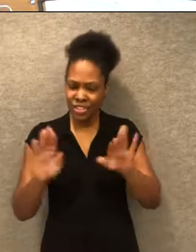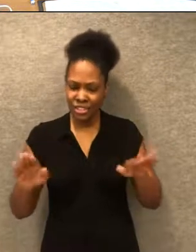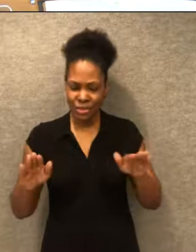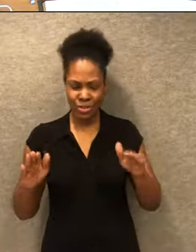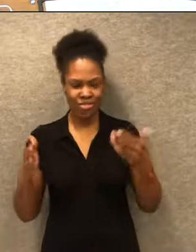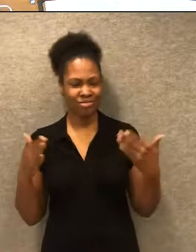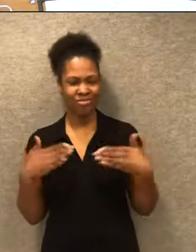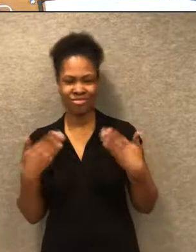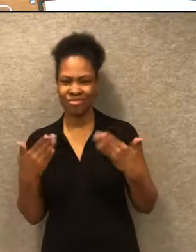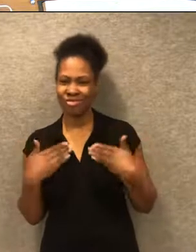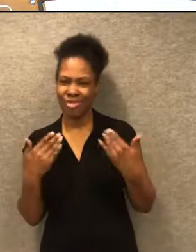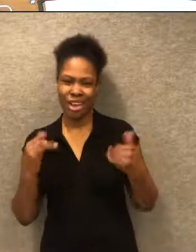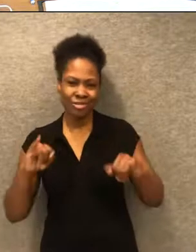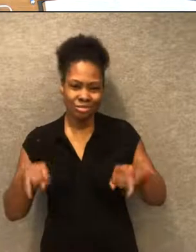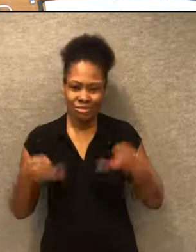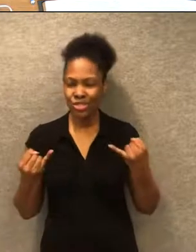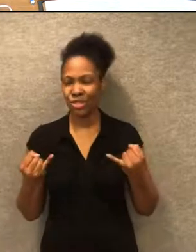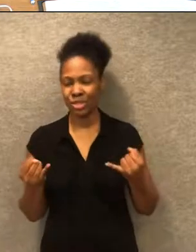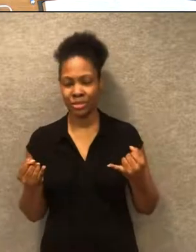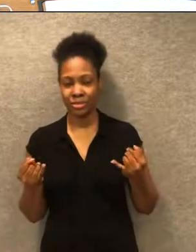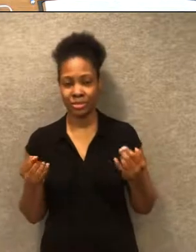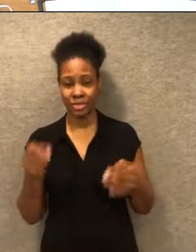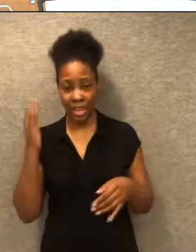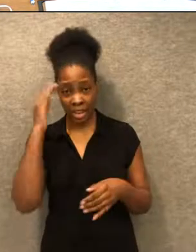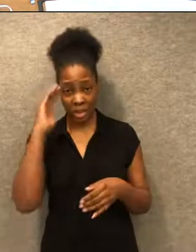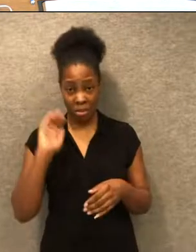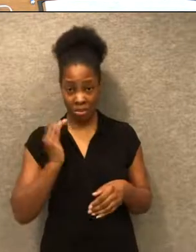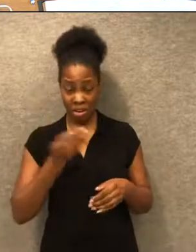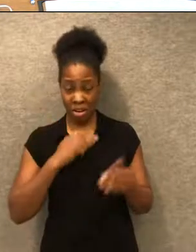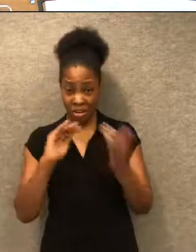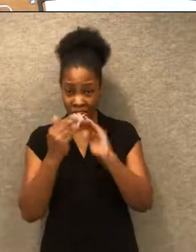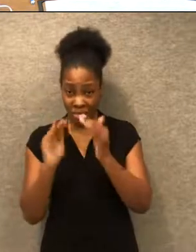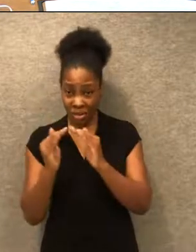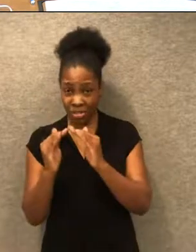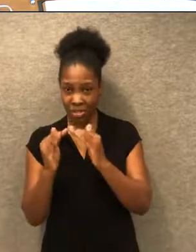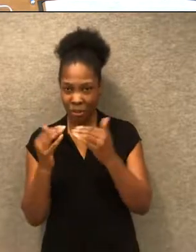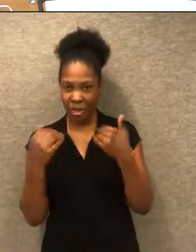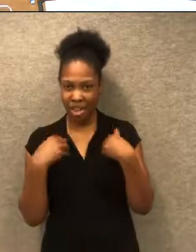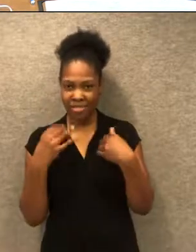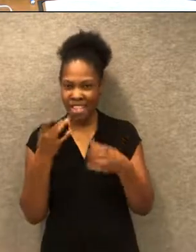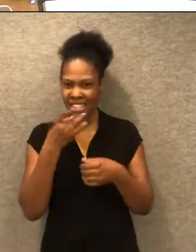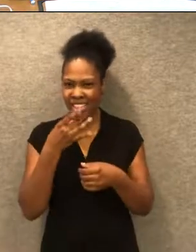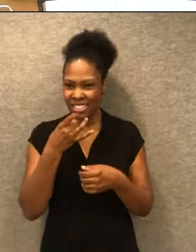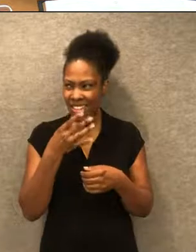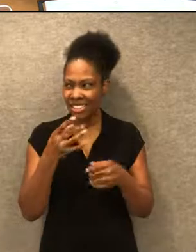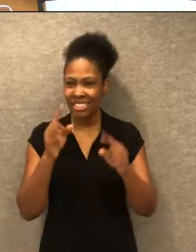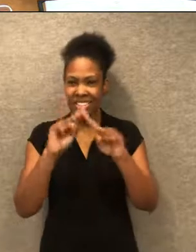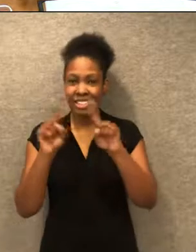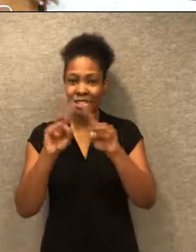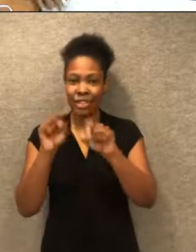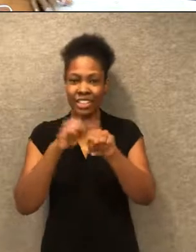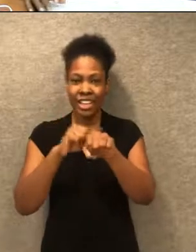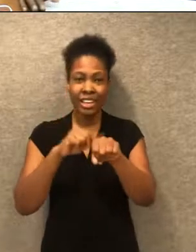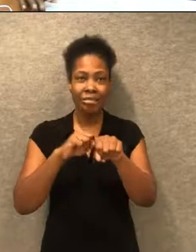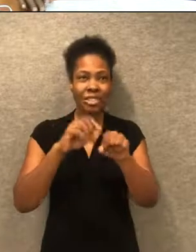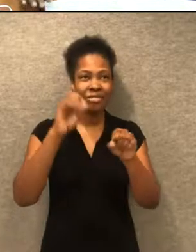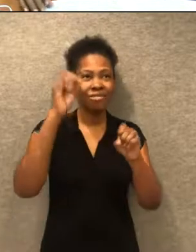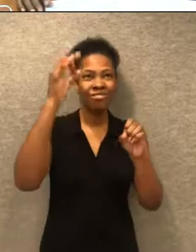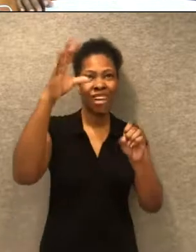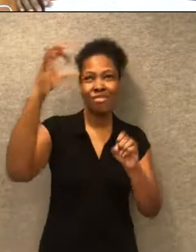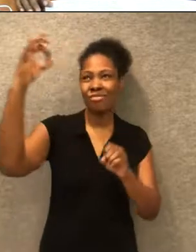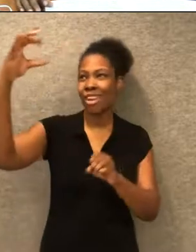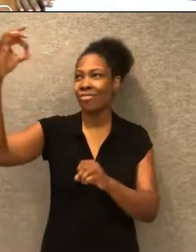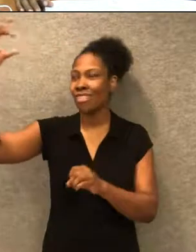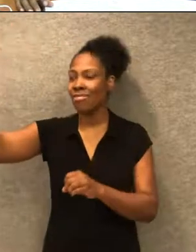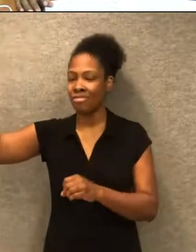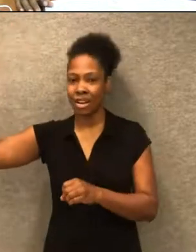caravans and beeping. I know in our district they lit lanterns at a certain time across the town for some of the graduates,